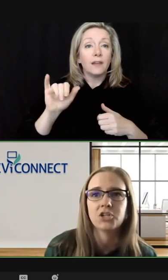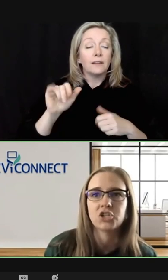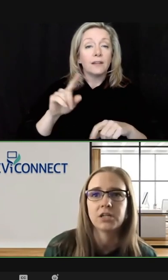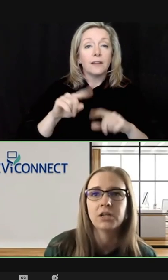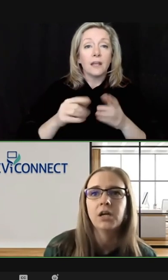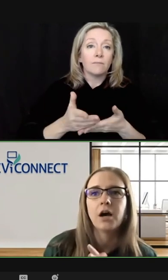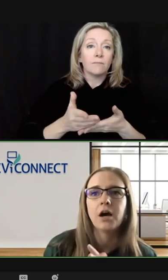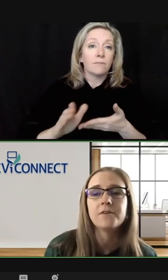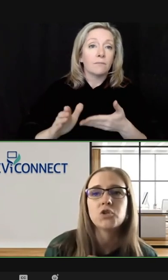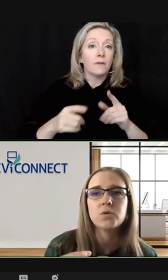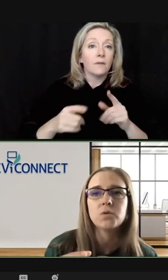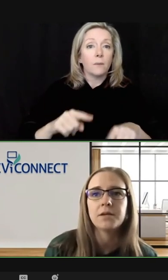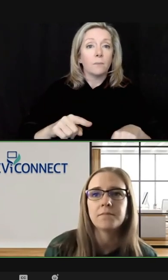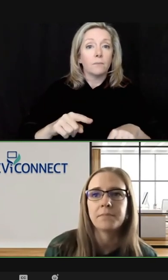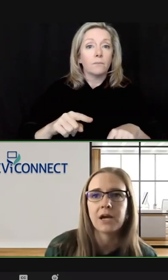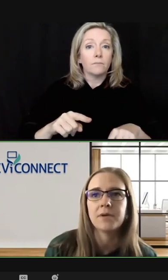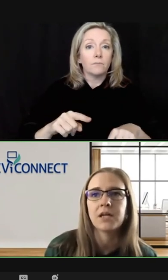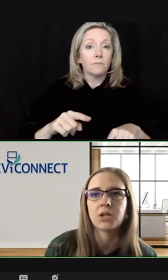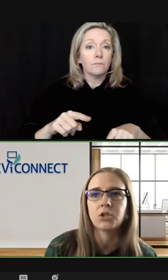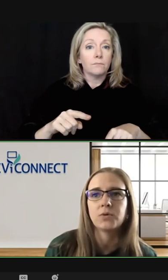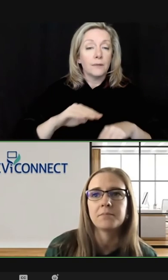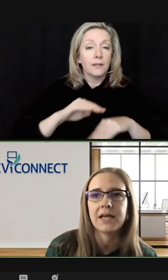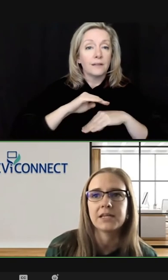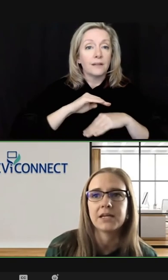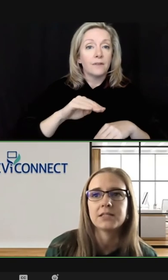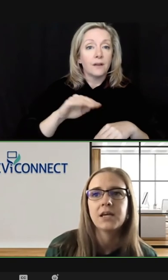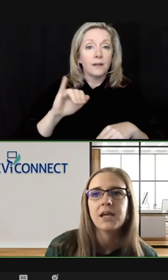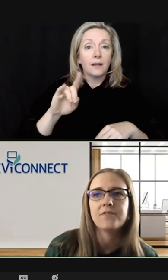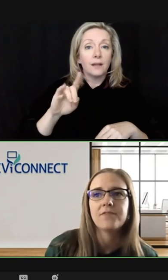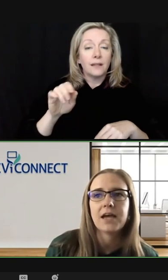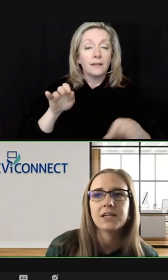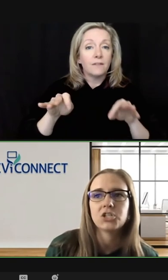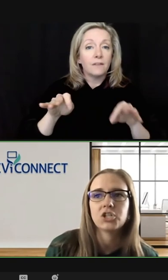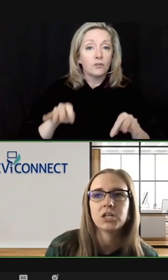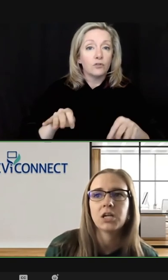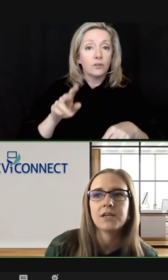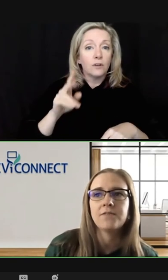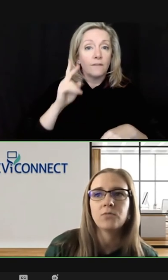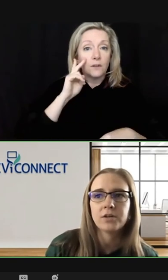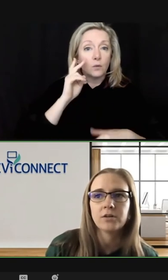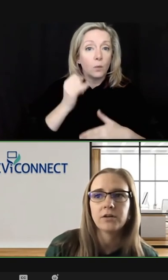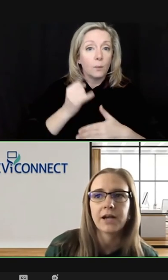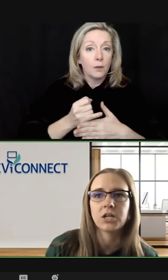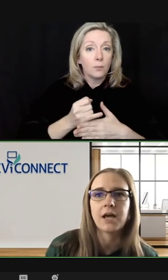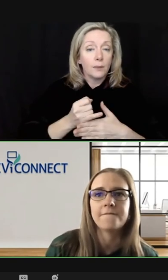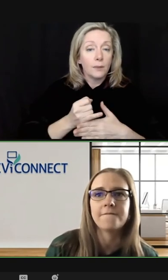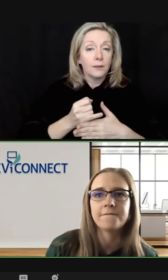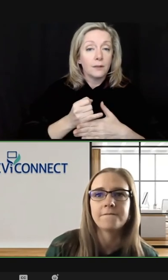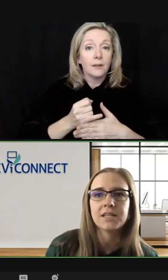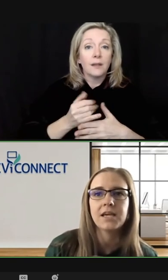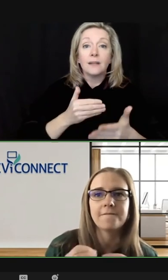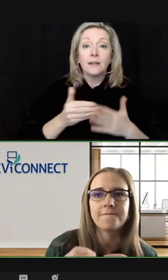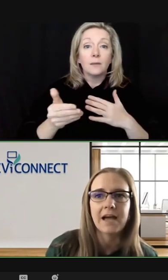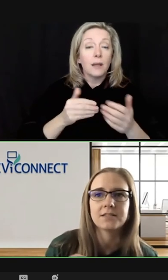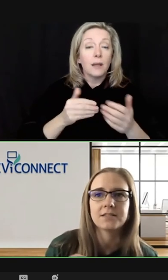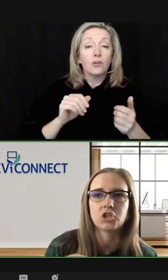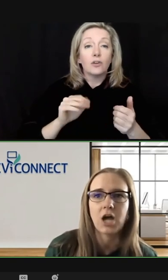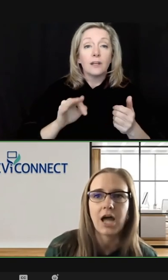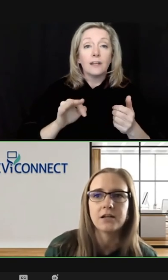IDEA's definition of visual impairment, including blindness, if that condition, even with correction,